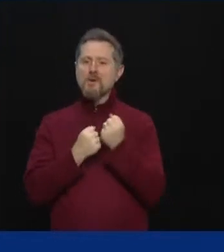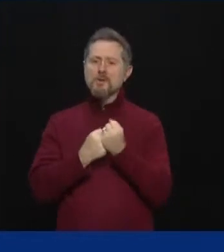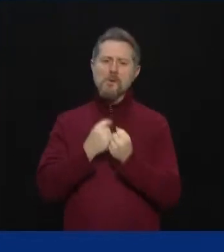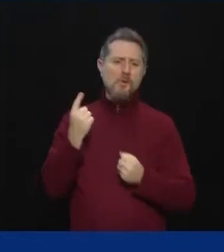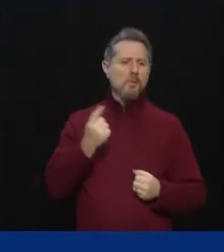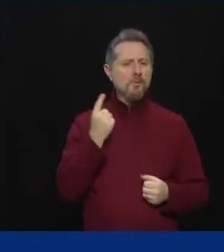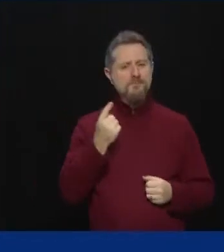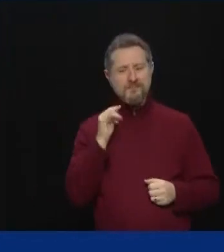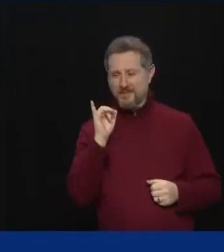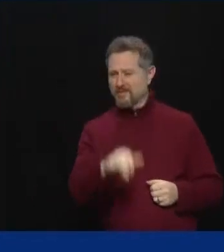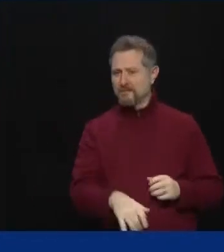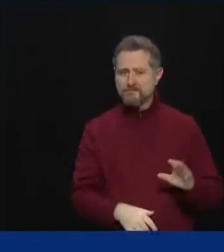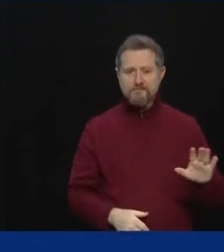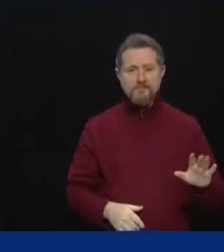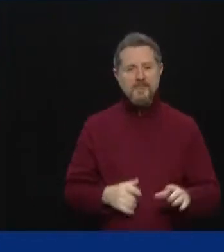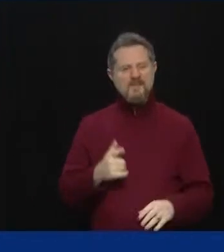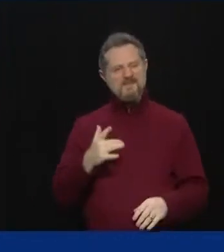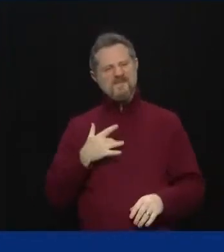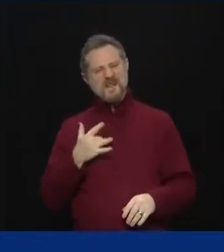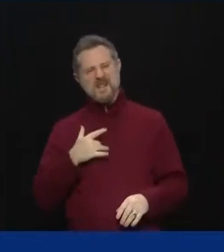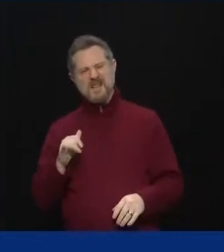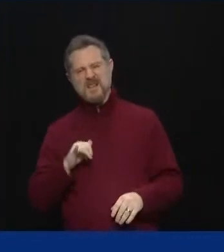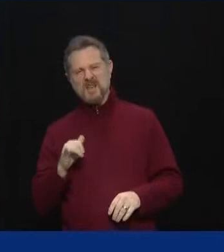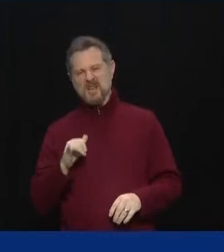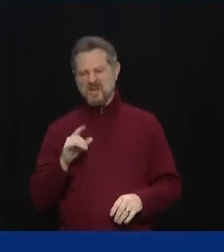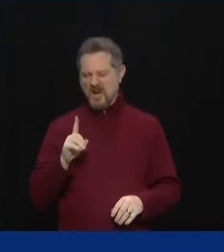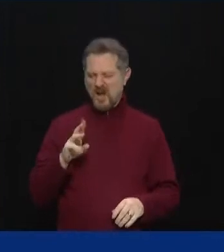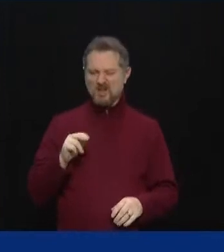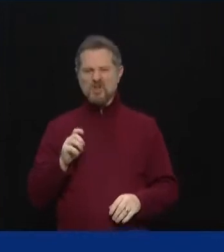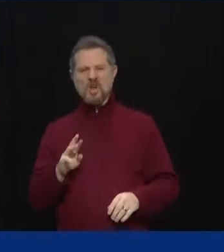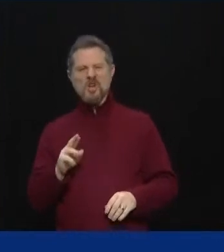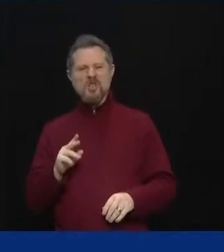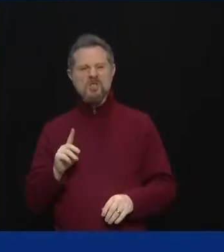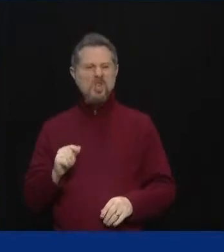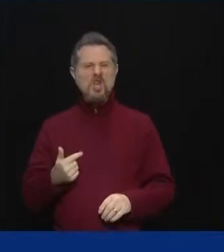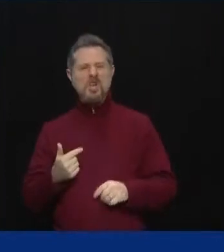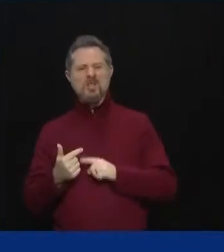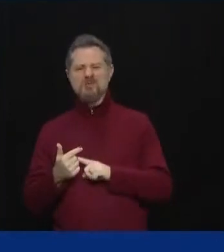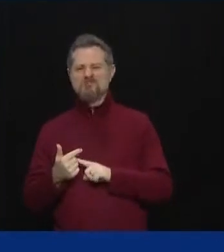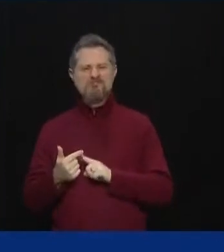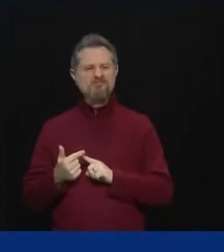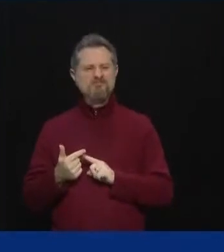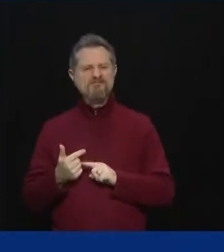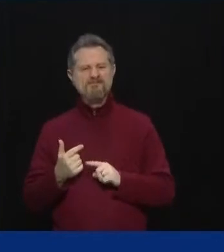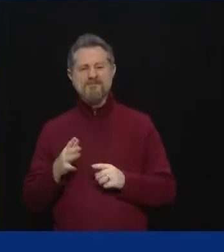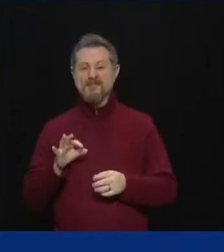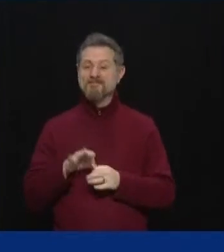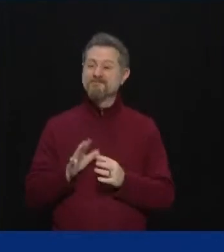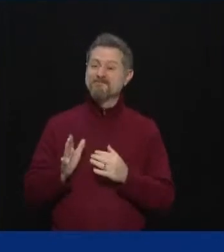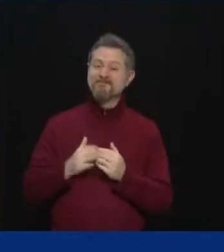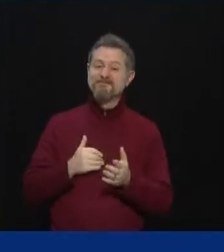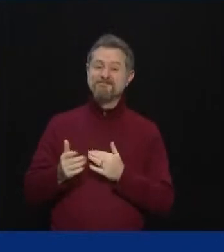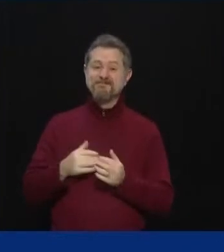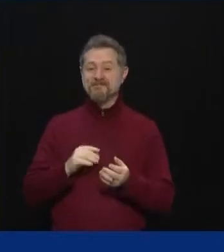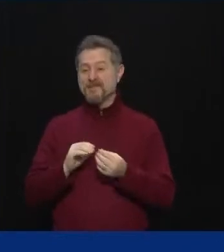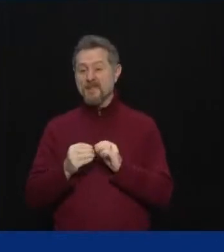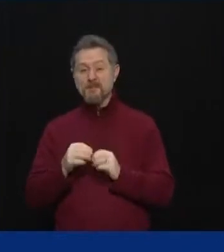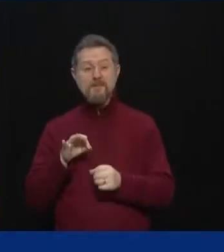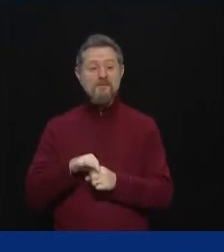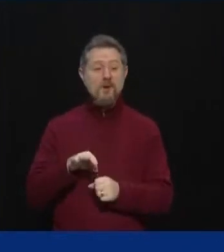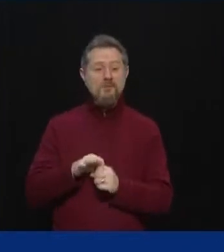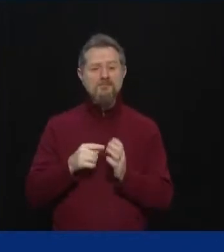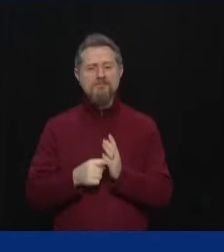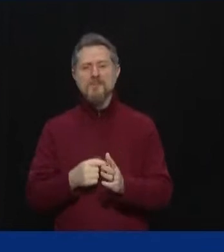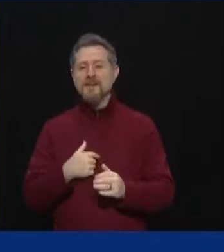hallmark of my success, is that no matter what a poll shows, no matter what the landscape looks like, that's why I've been successful. I take every